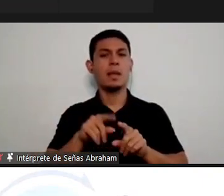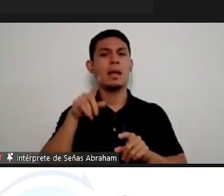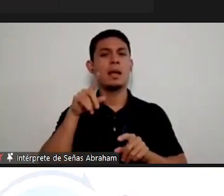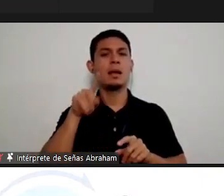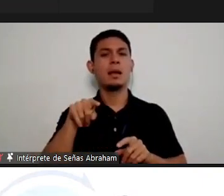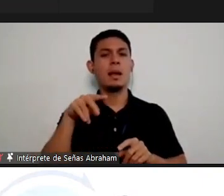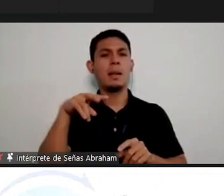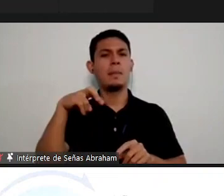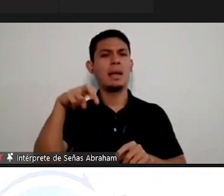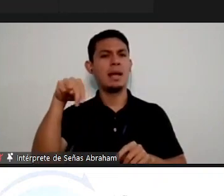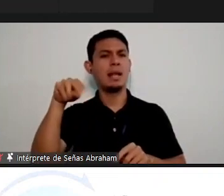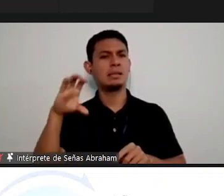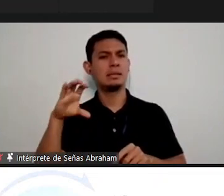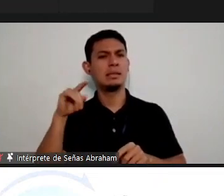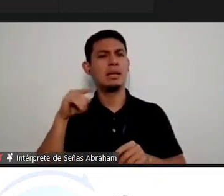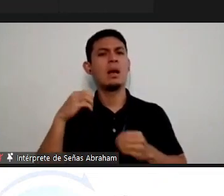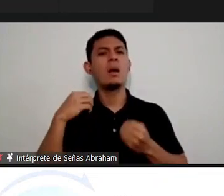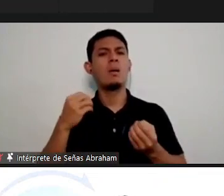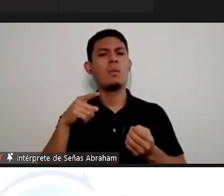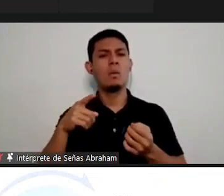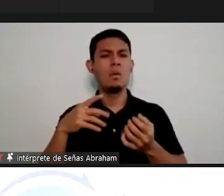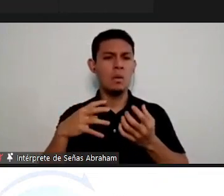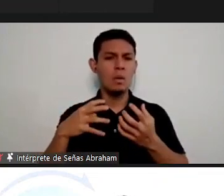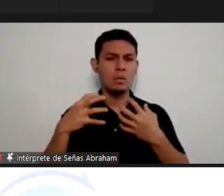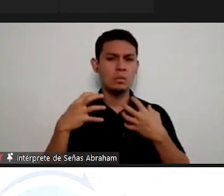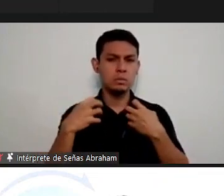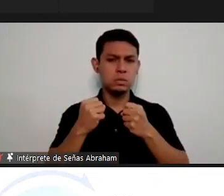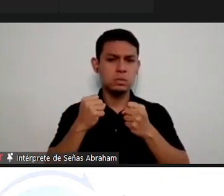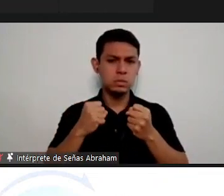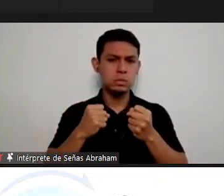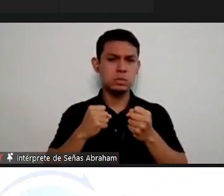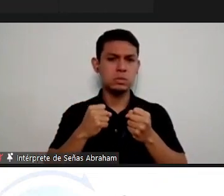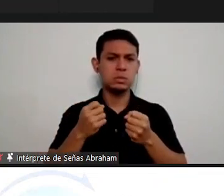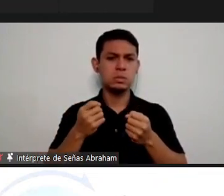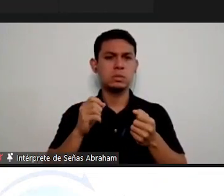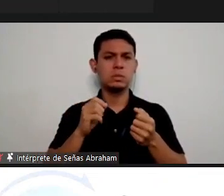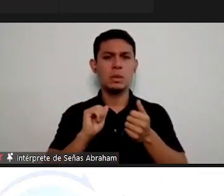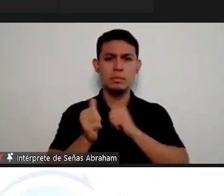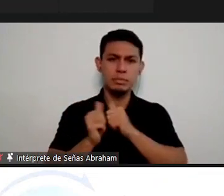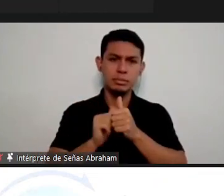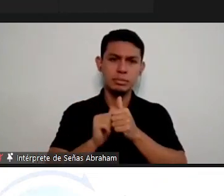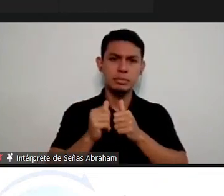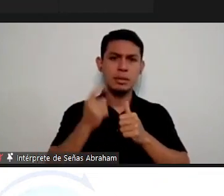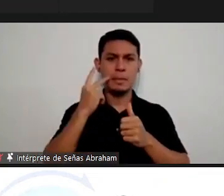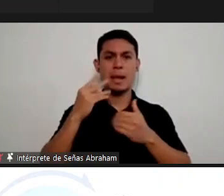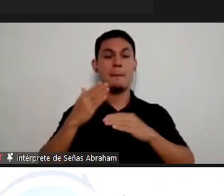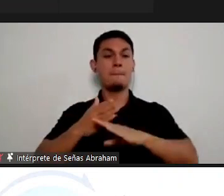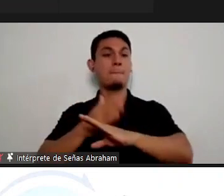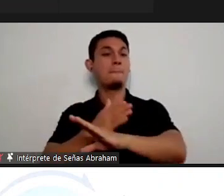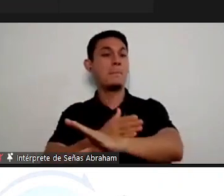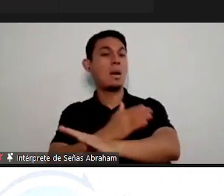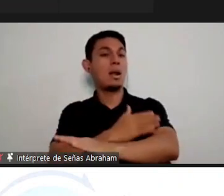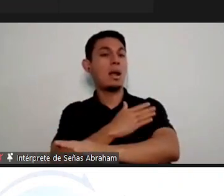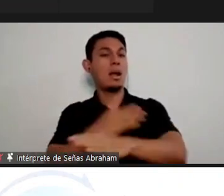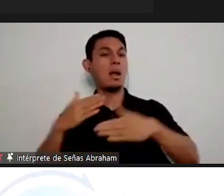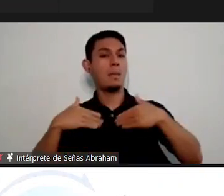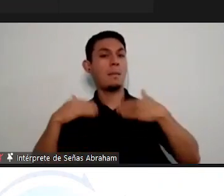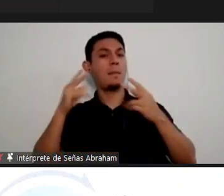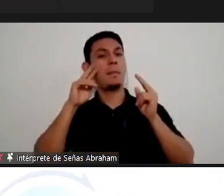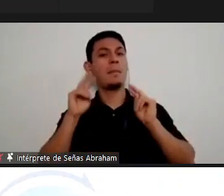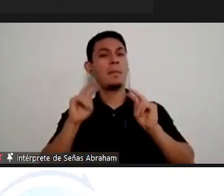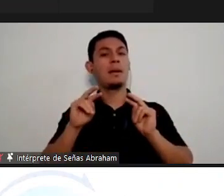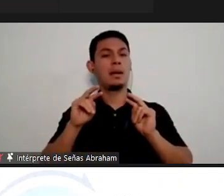of the prevention pnt to see how it is a reinforcement of competitions that hasn't become a